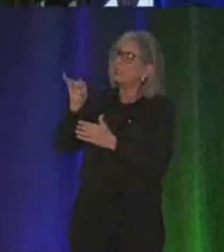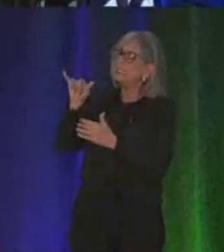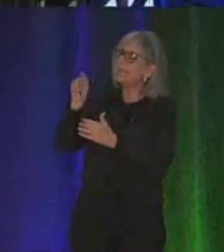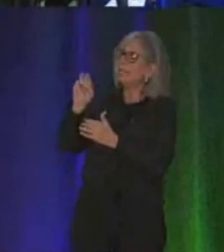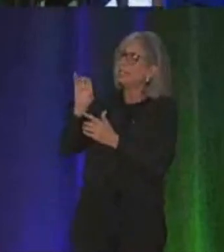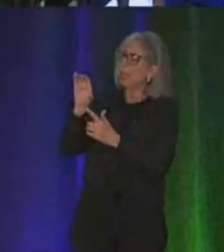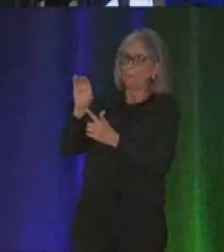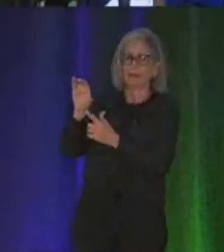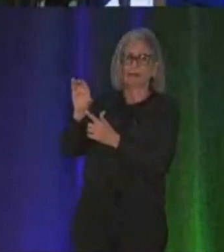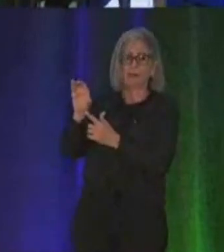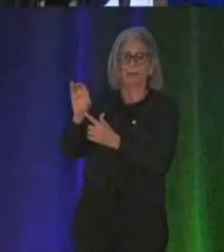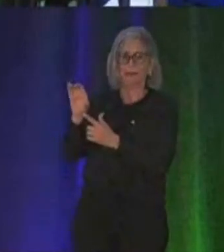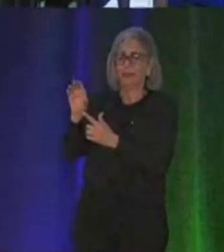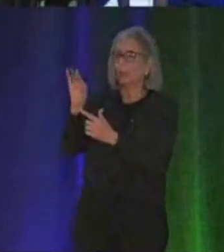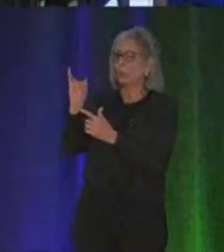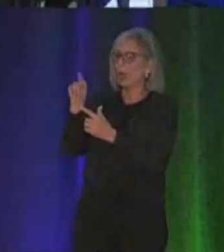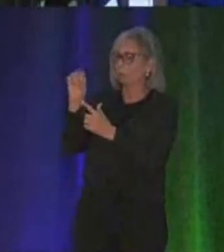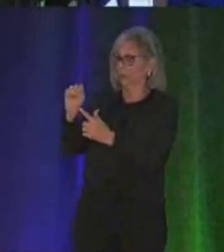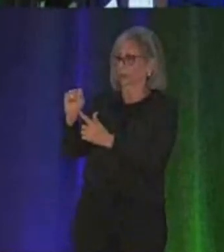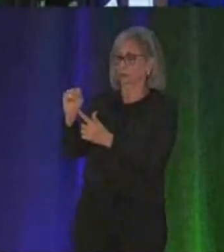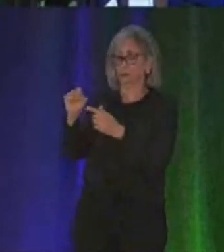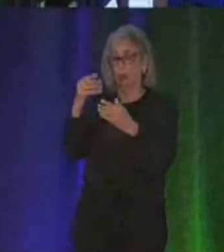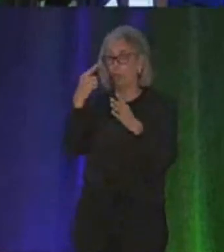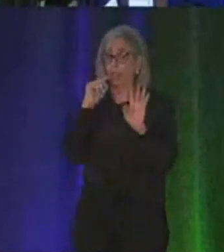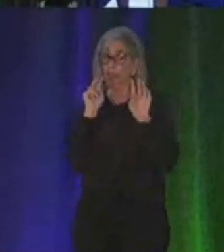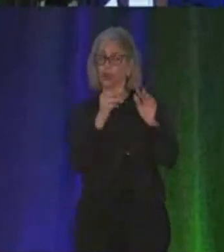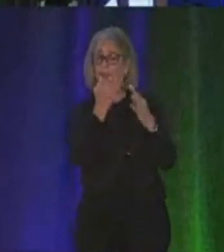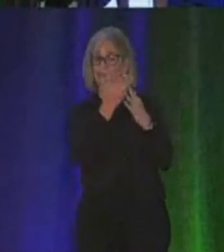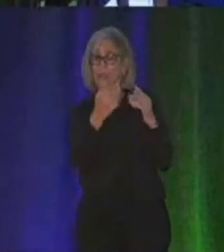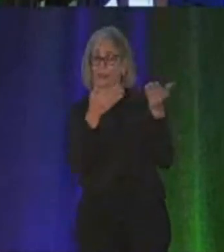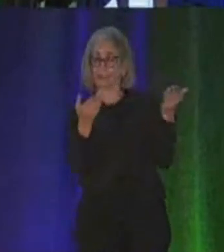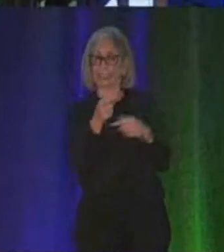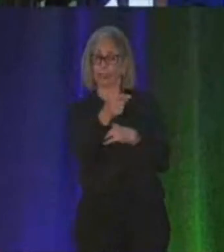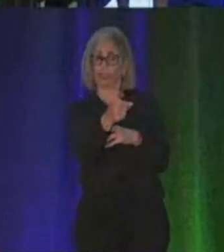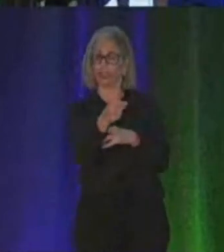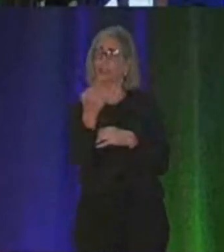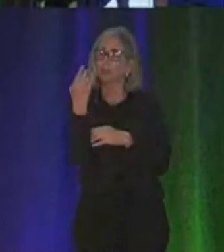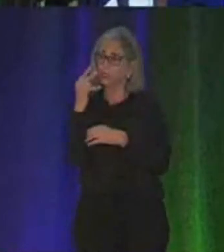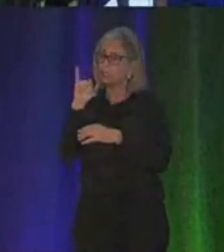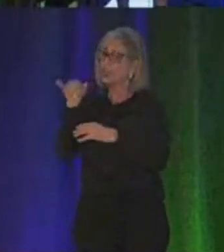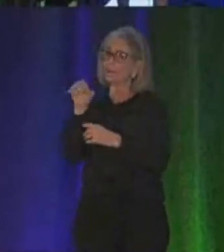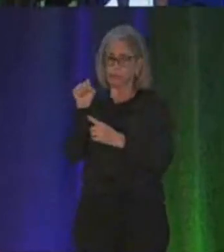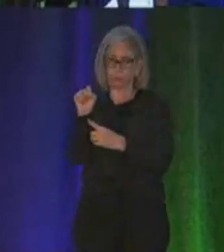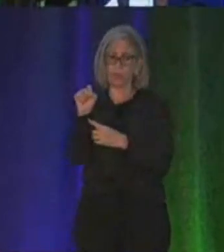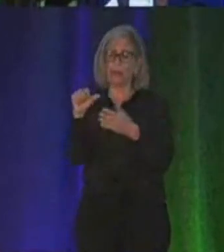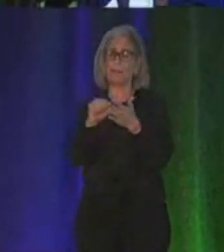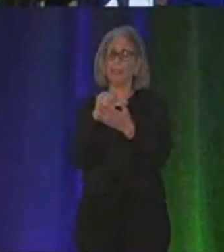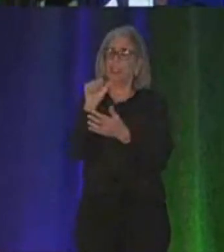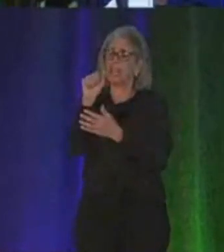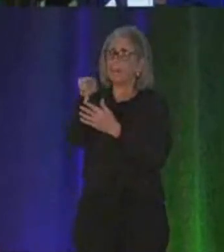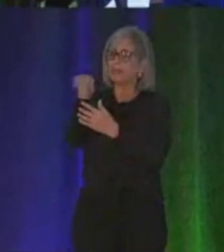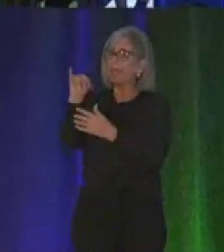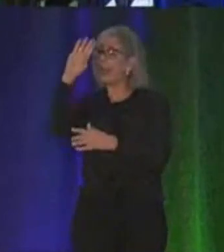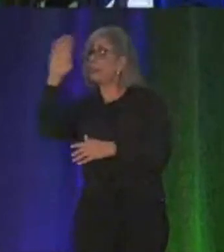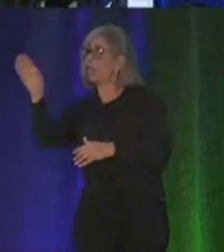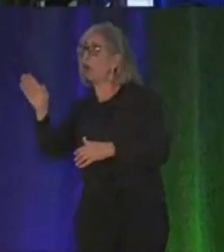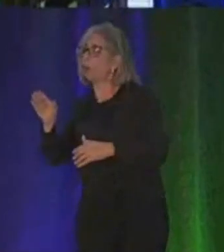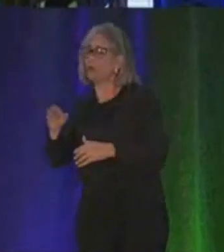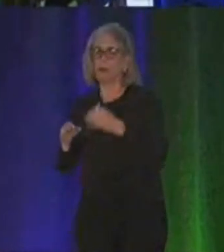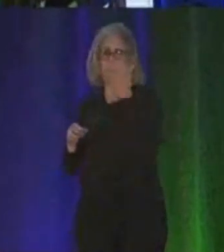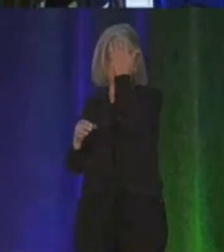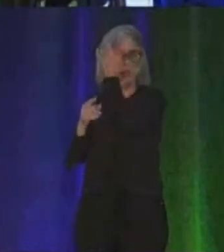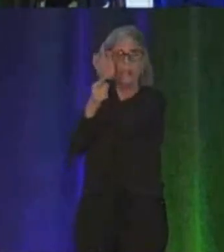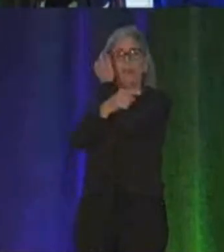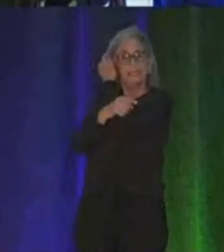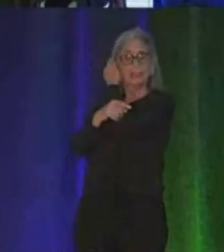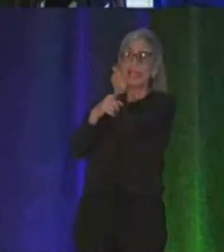if you look at the files that are here, you do see some JavaScript files, right? You see like pages, API, hello. So these are